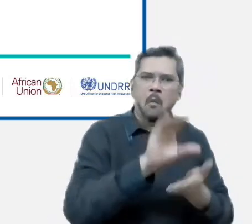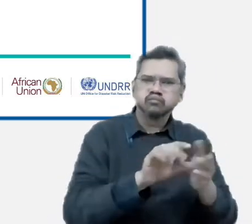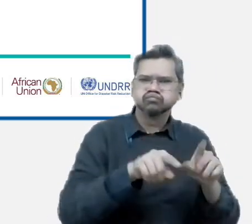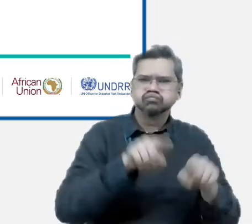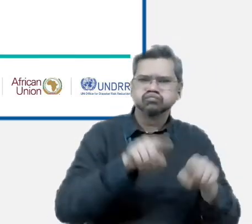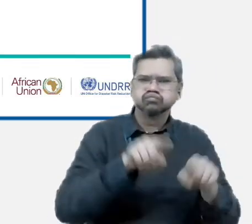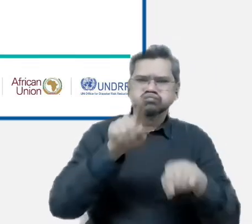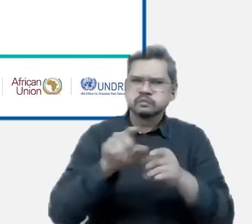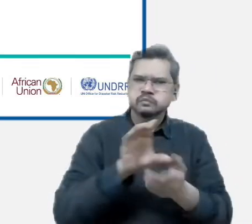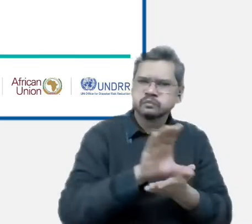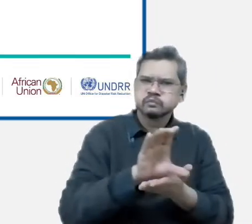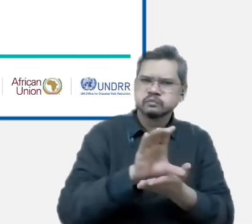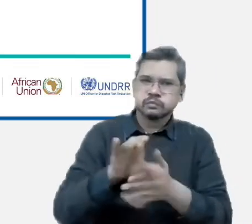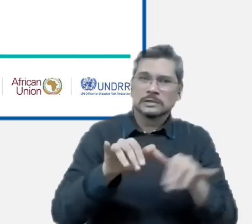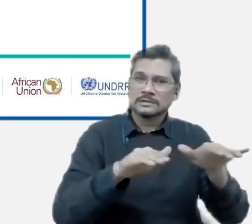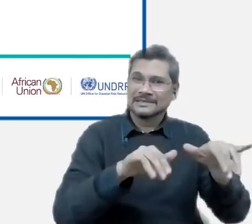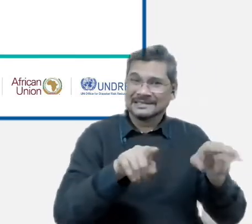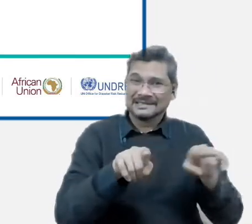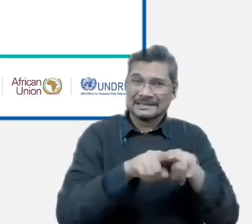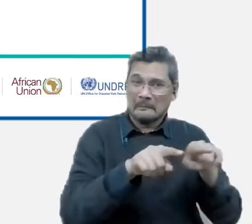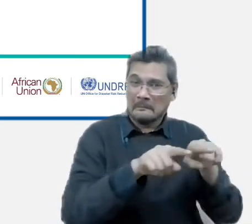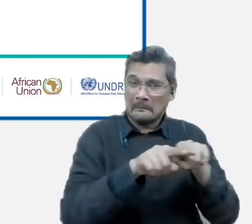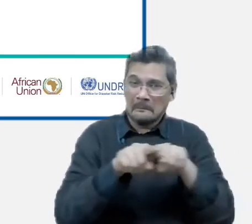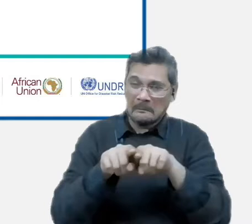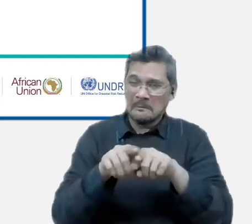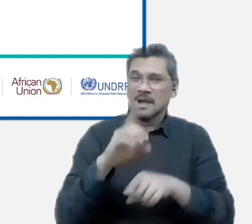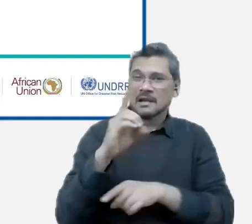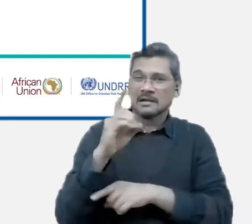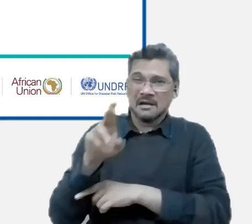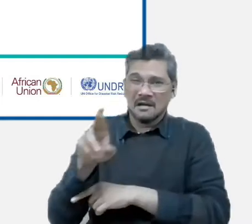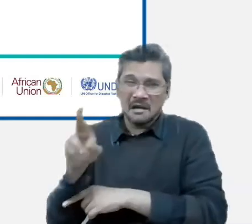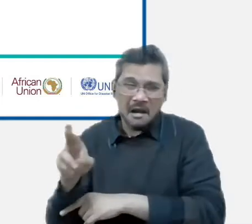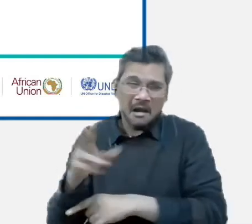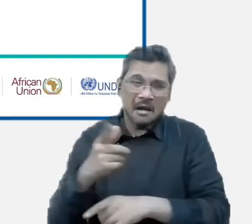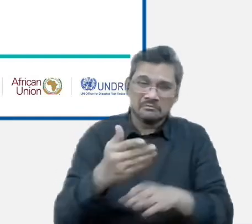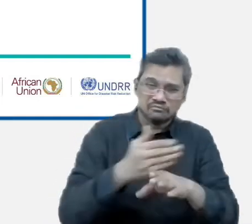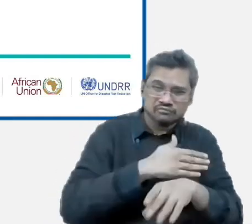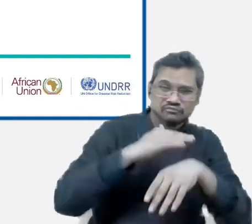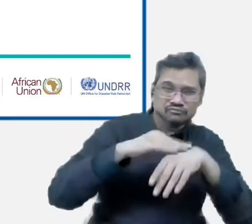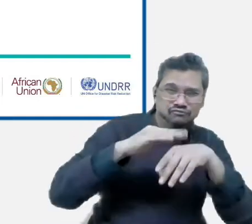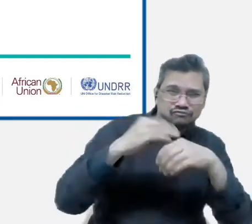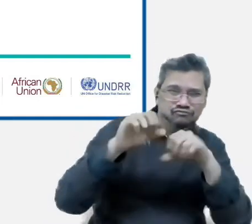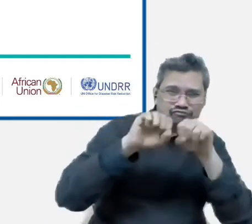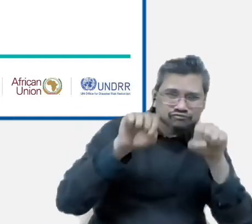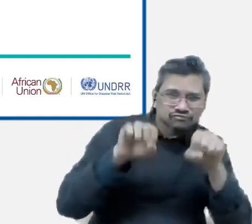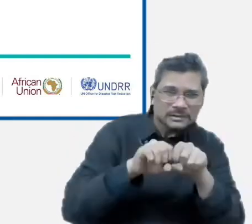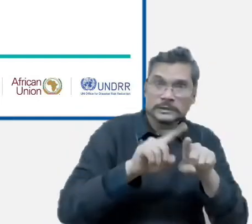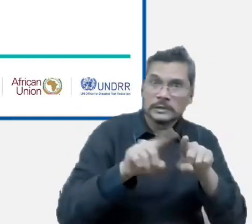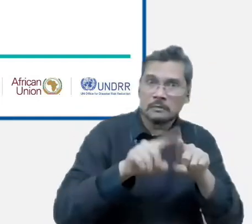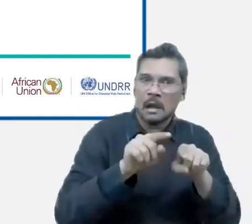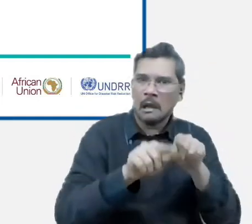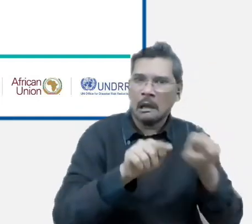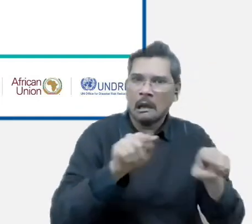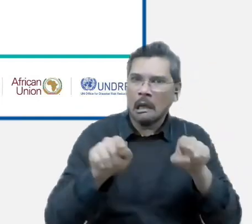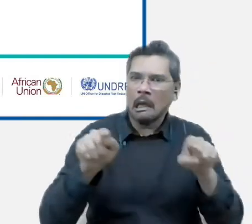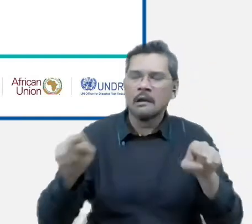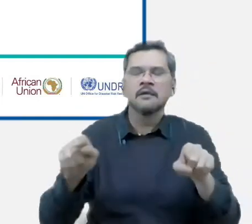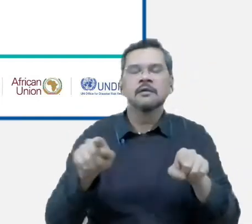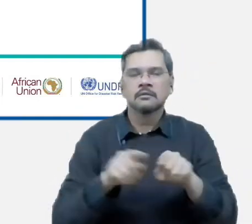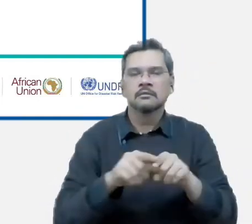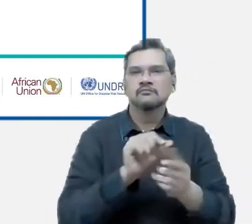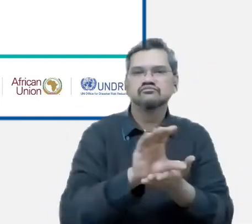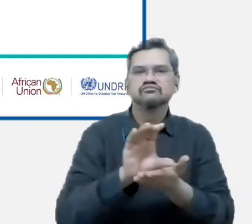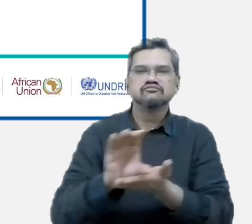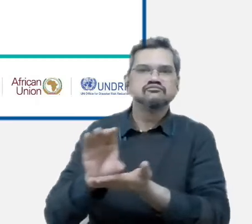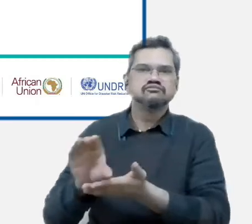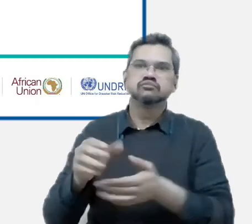OCHA and other partners. We have seen a good orientation towards that loading approach